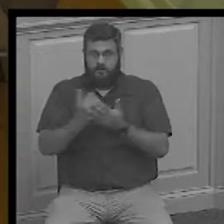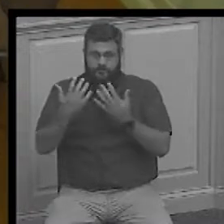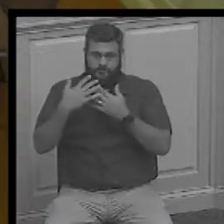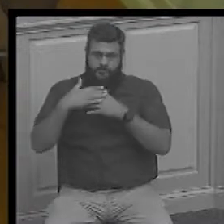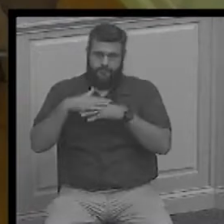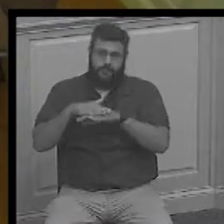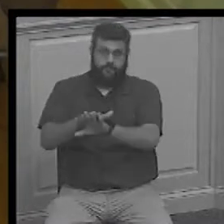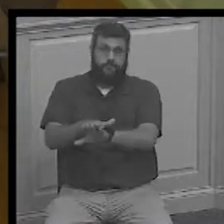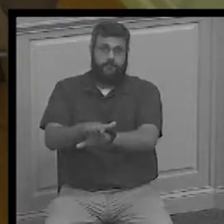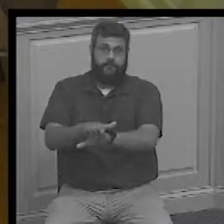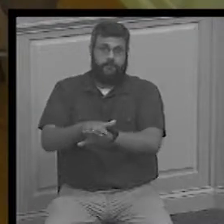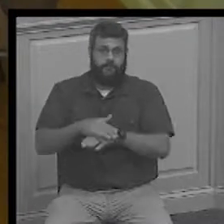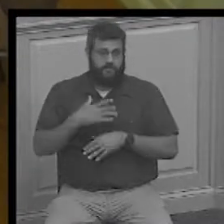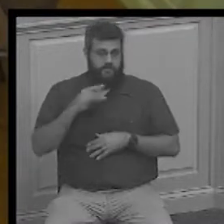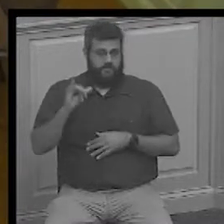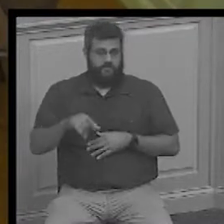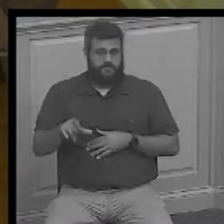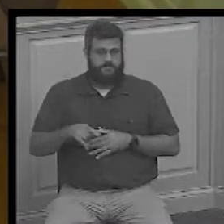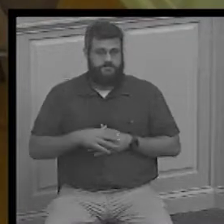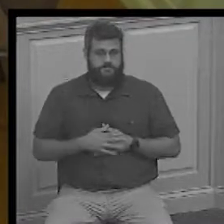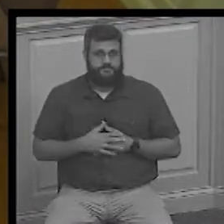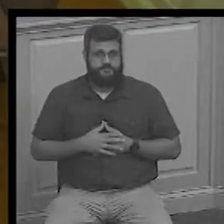liked.